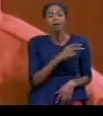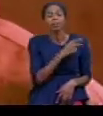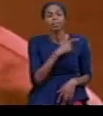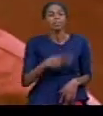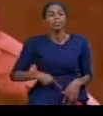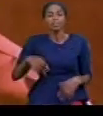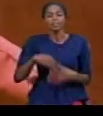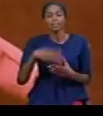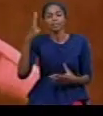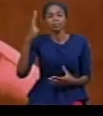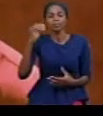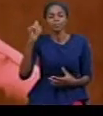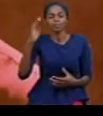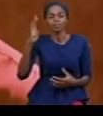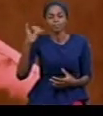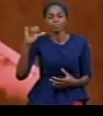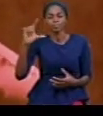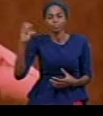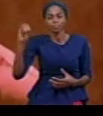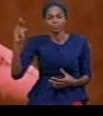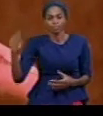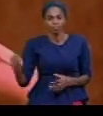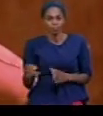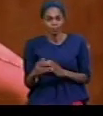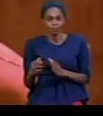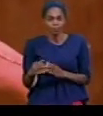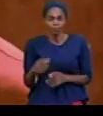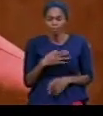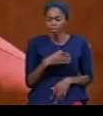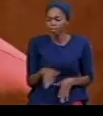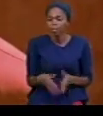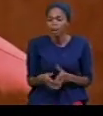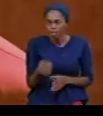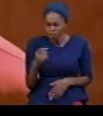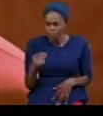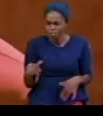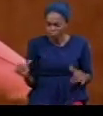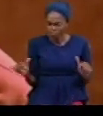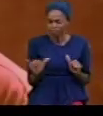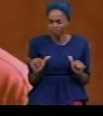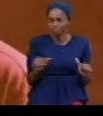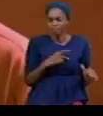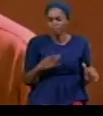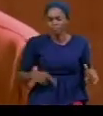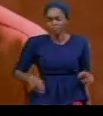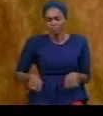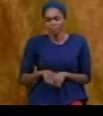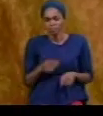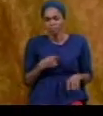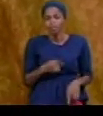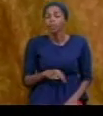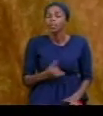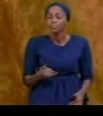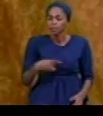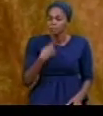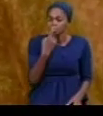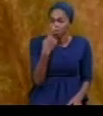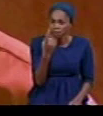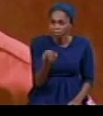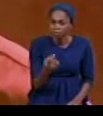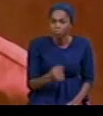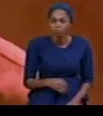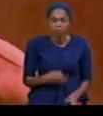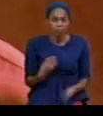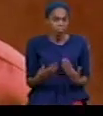Oh, you mean a king like myself? Well, let me tell you something. Maybe I should take you to